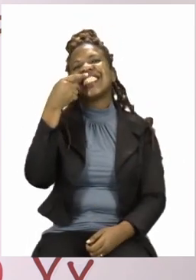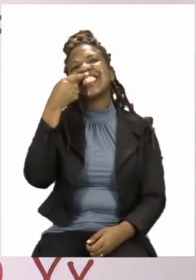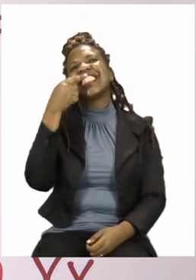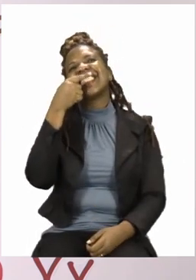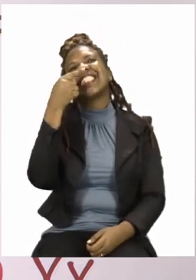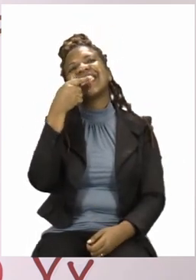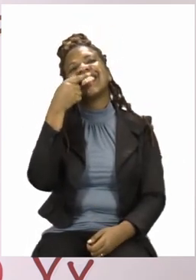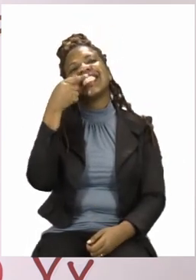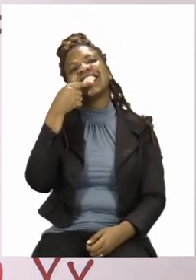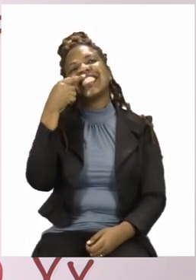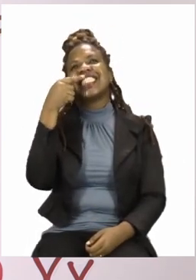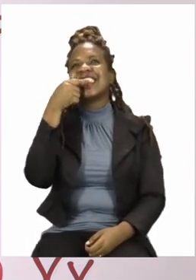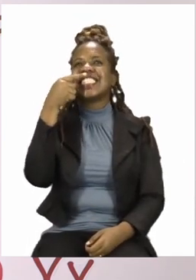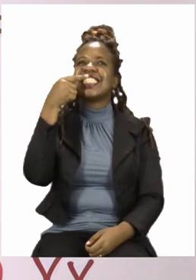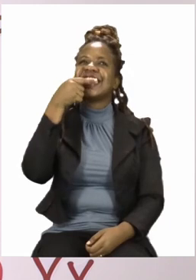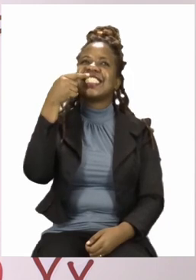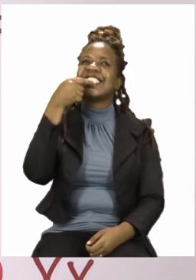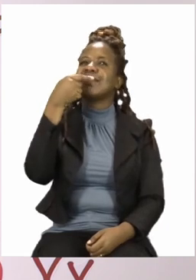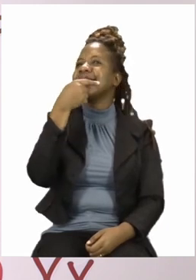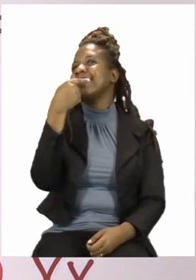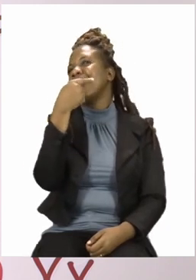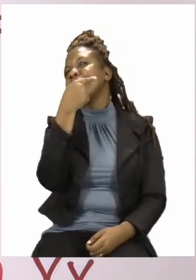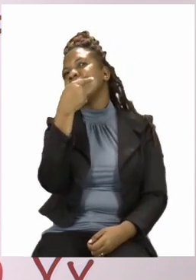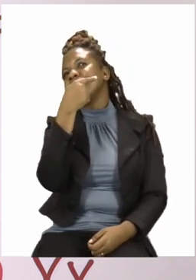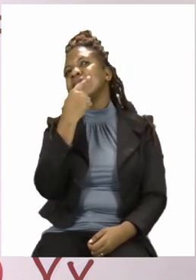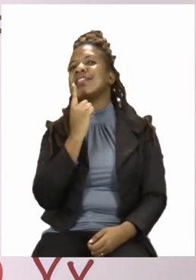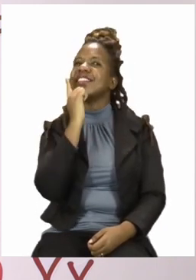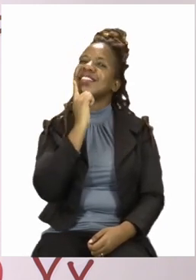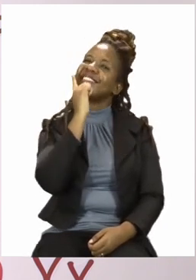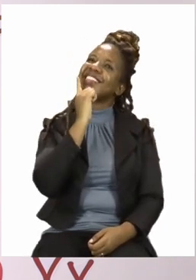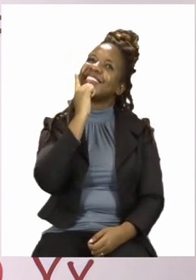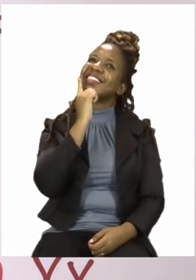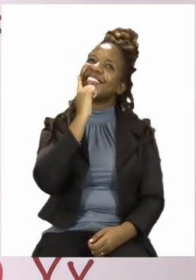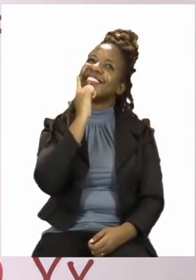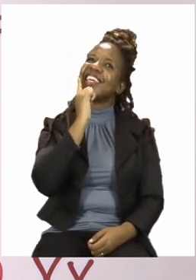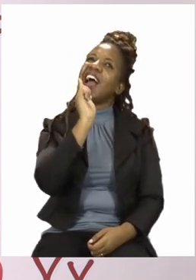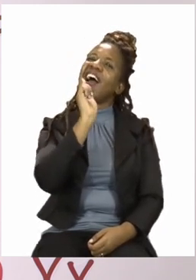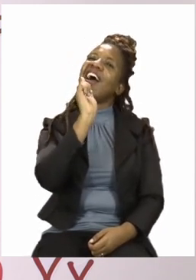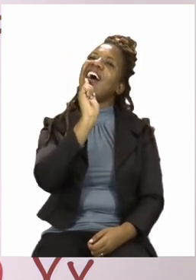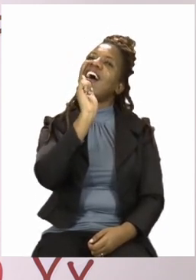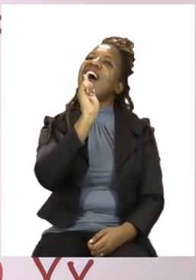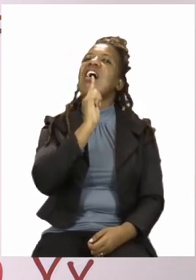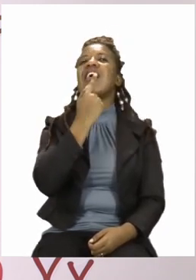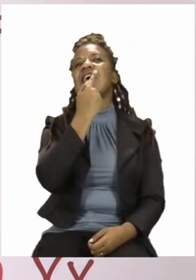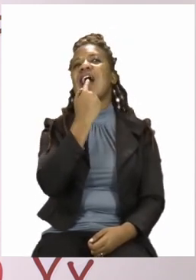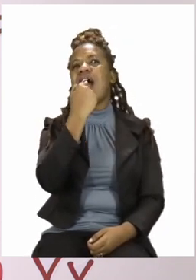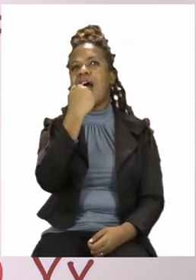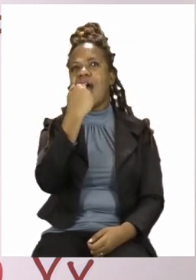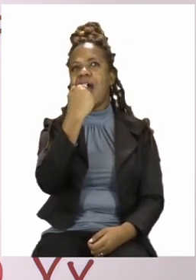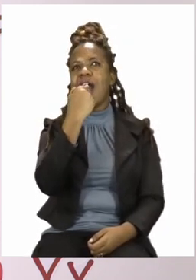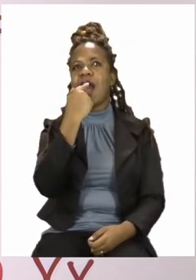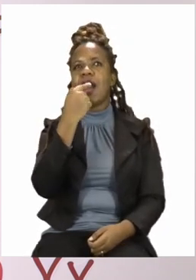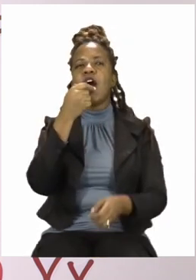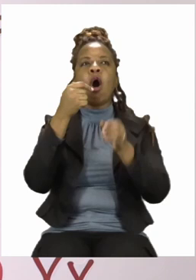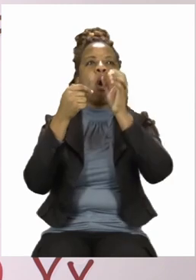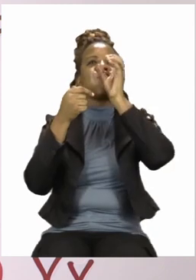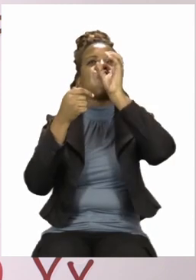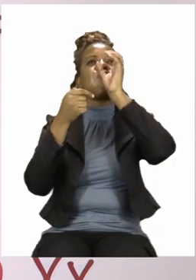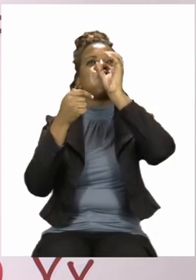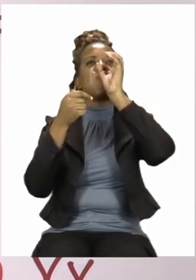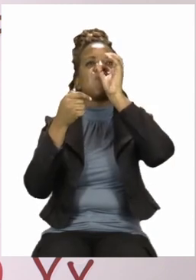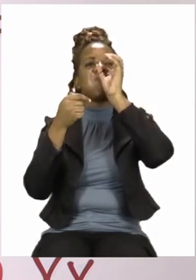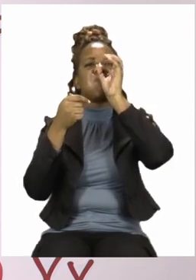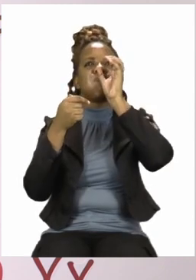circular motions. Well done. Inside, up, down. Some water